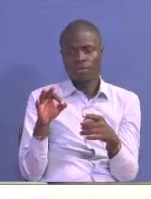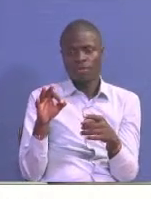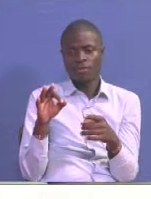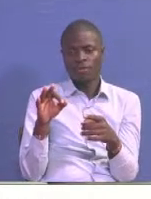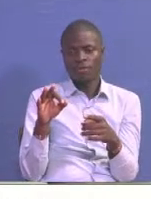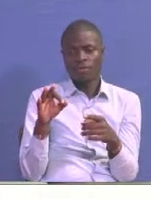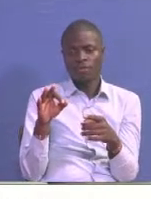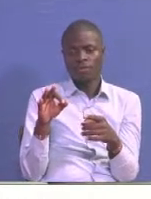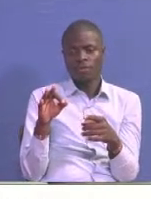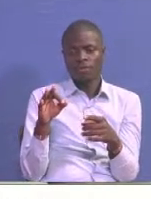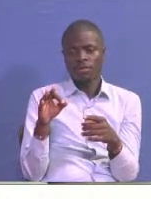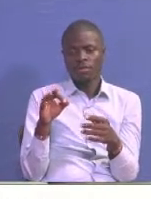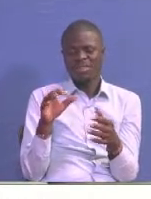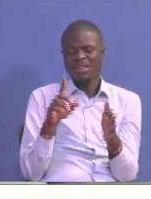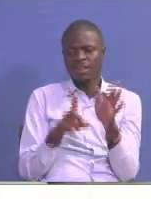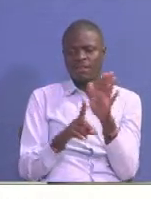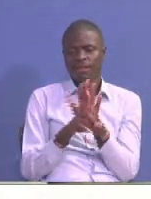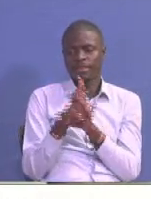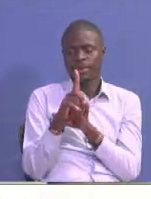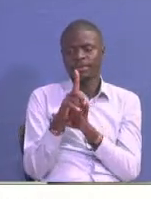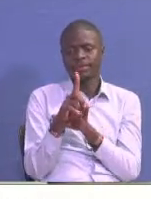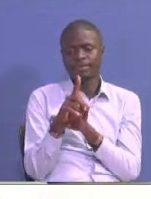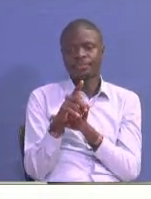of development,